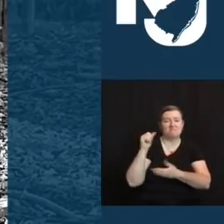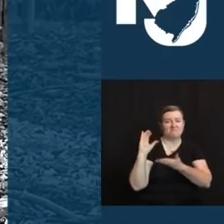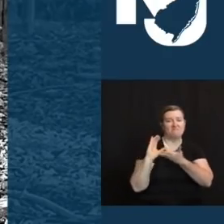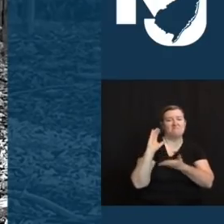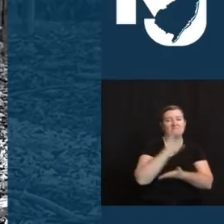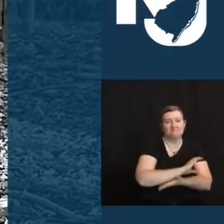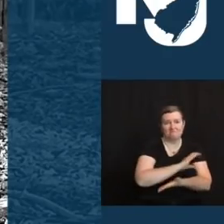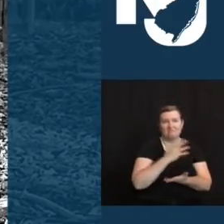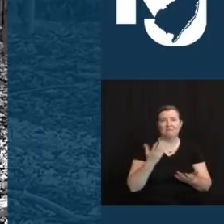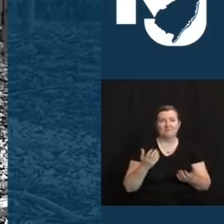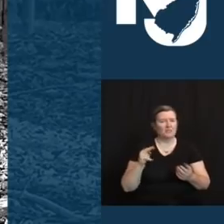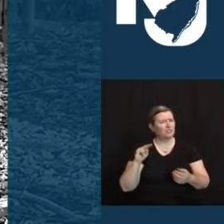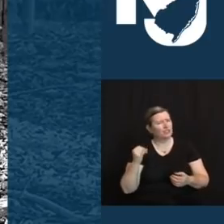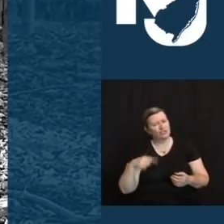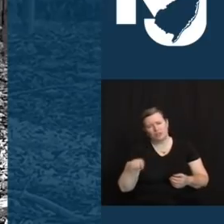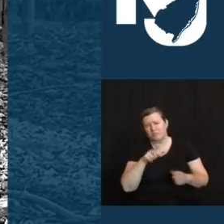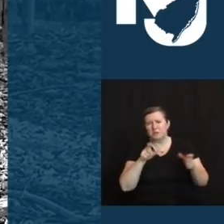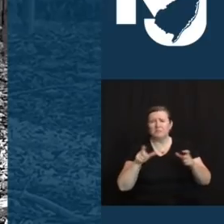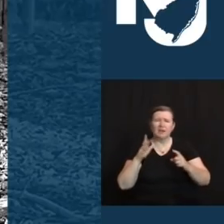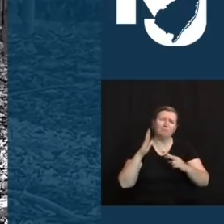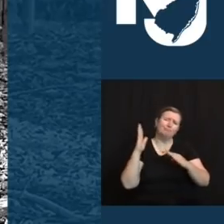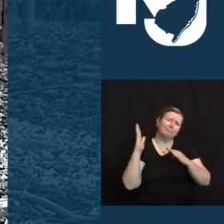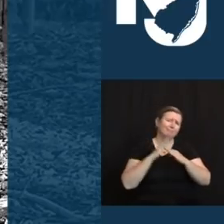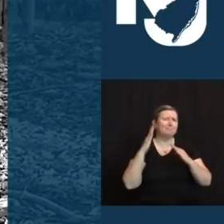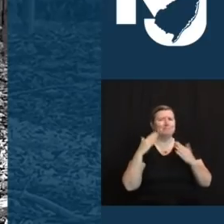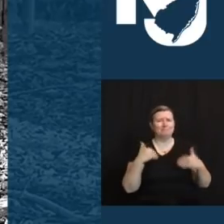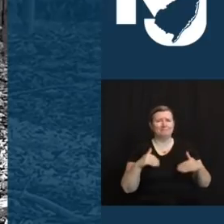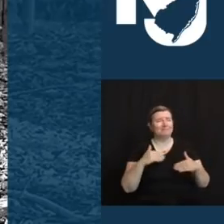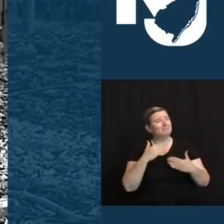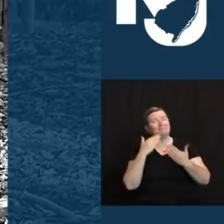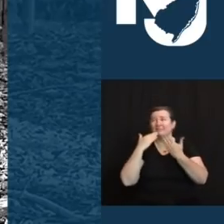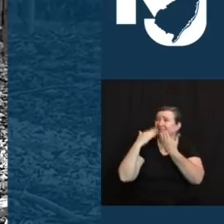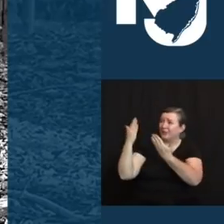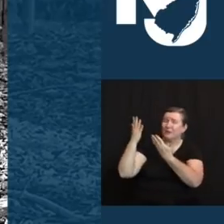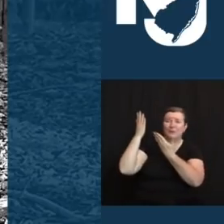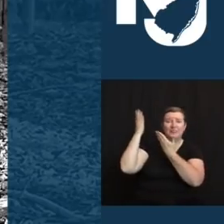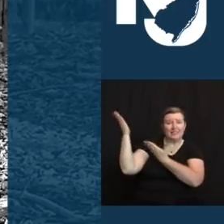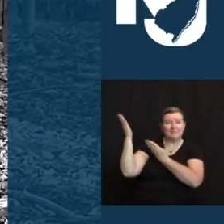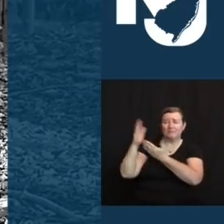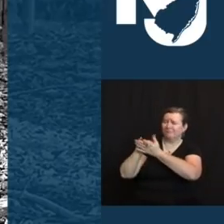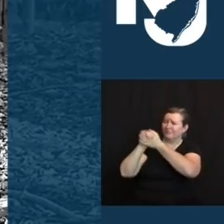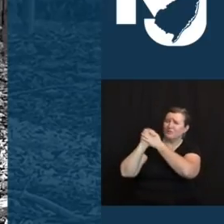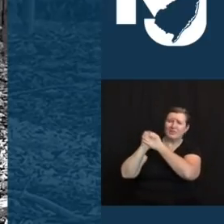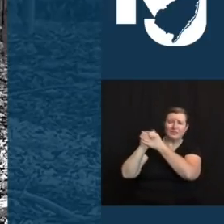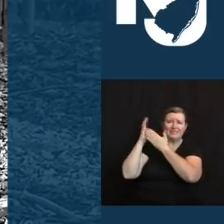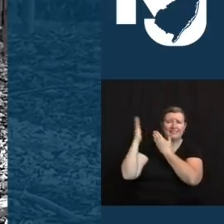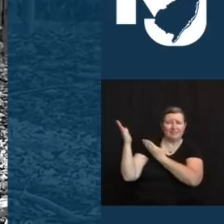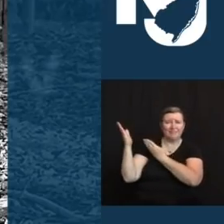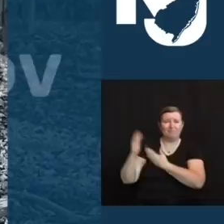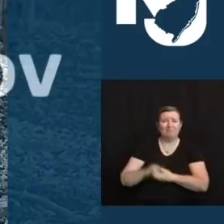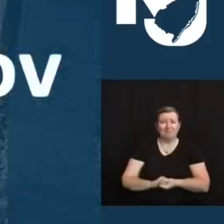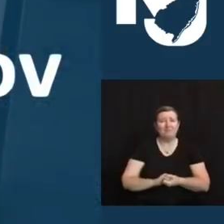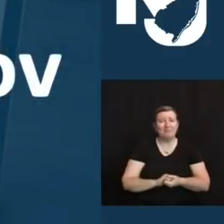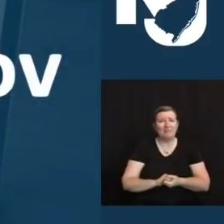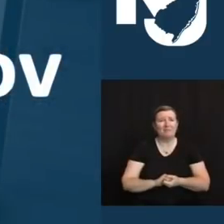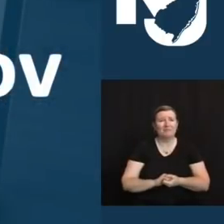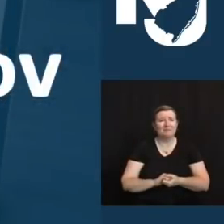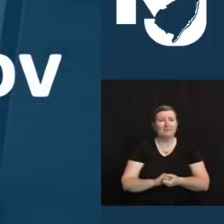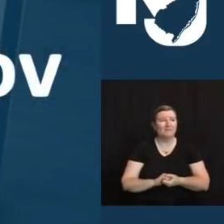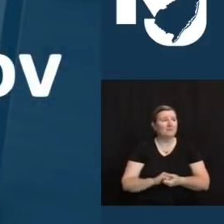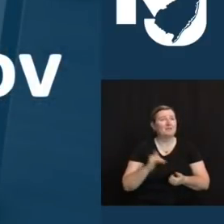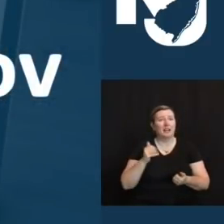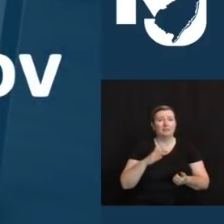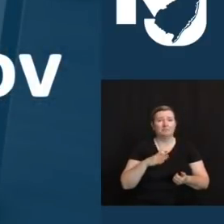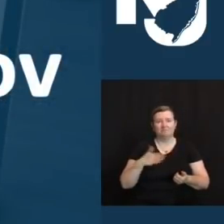the entire nation. So to you, Ryan, not only thank you, but congratulations. With that, please help me welcome the woman who needs